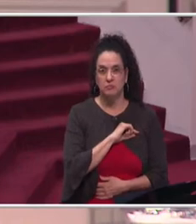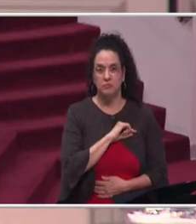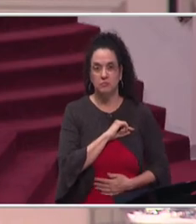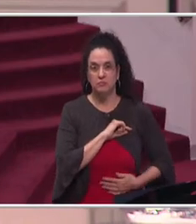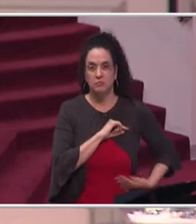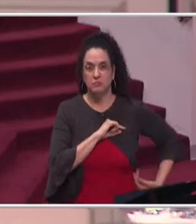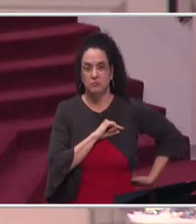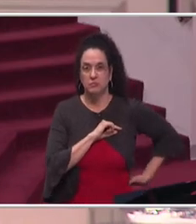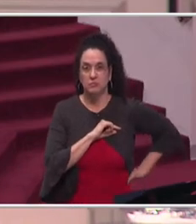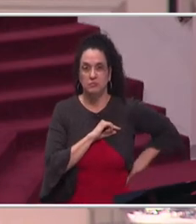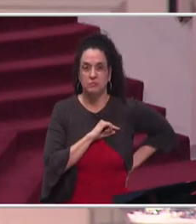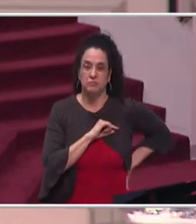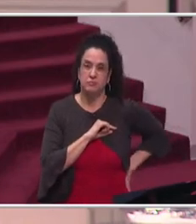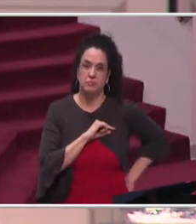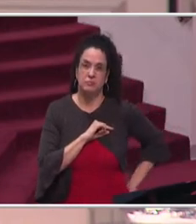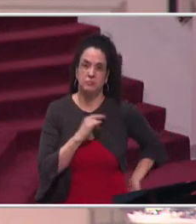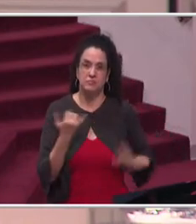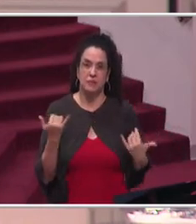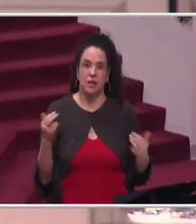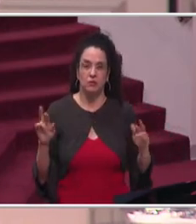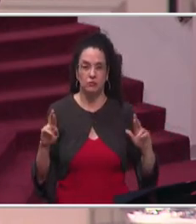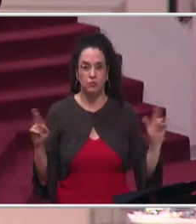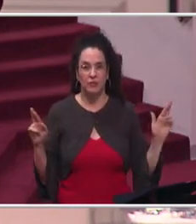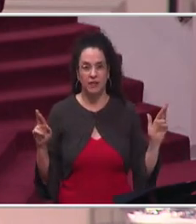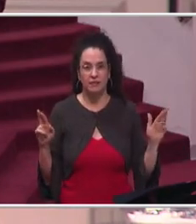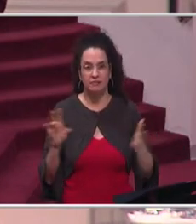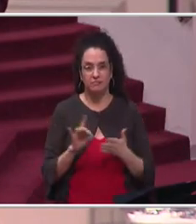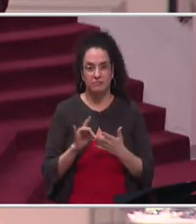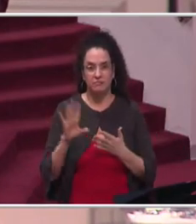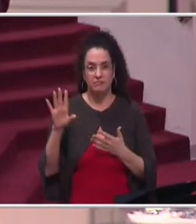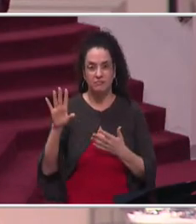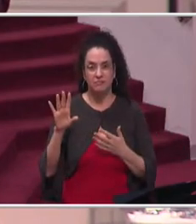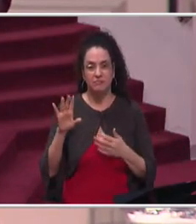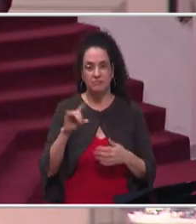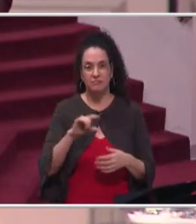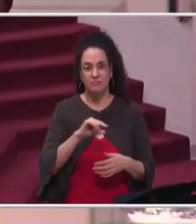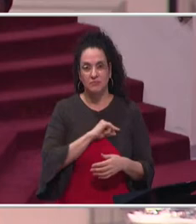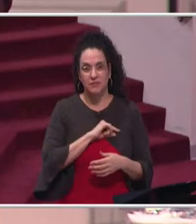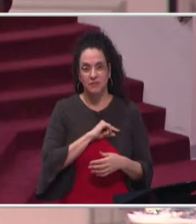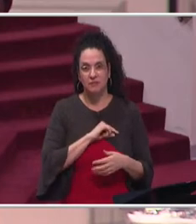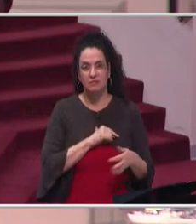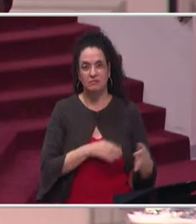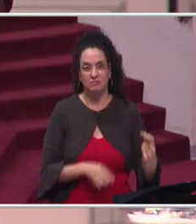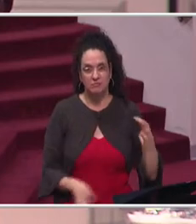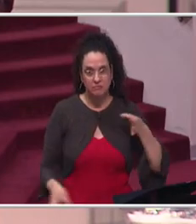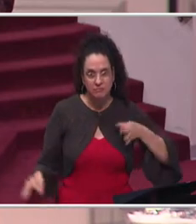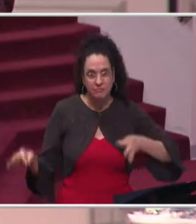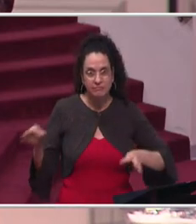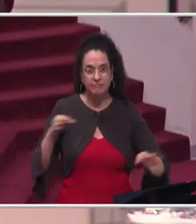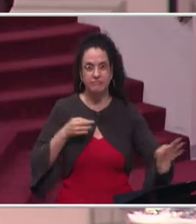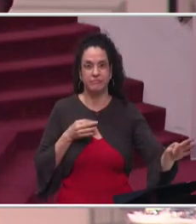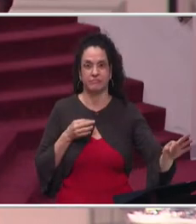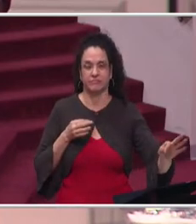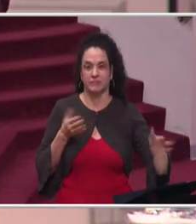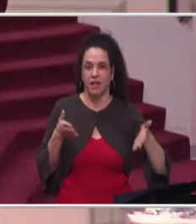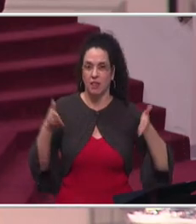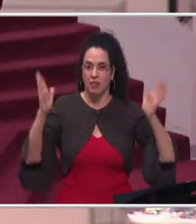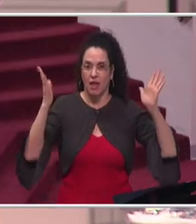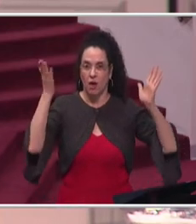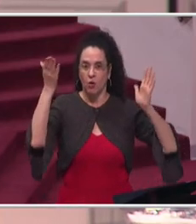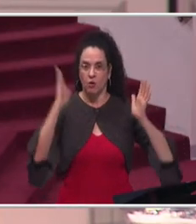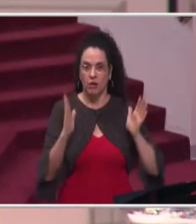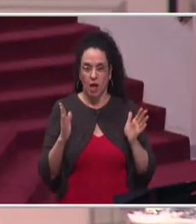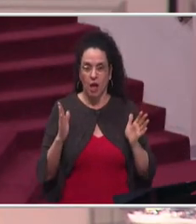then it is time to let that go and allow God to do something different in your life. Some of